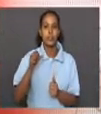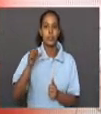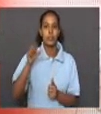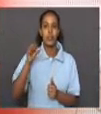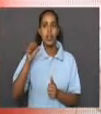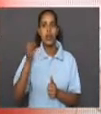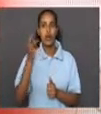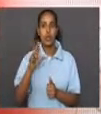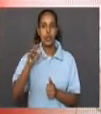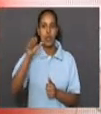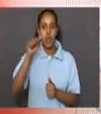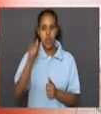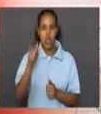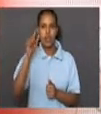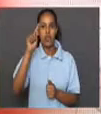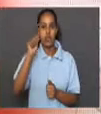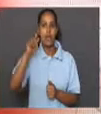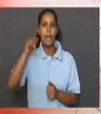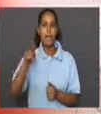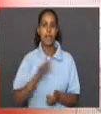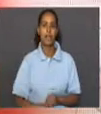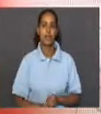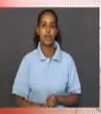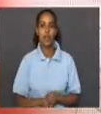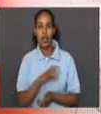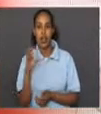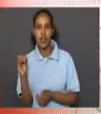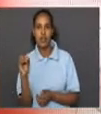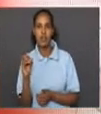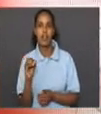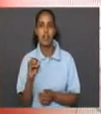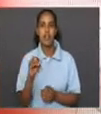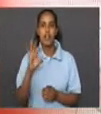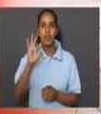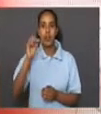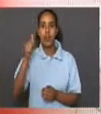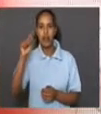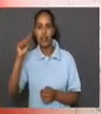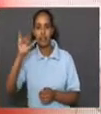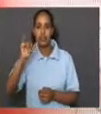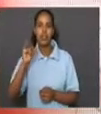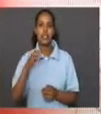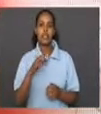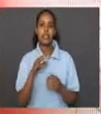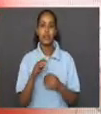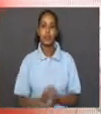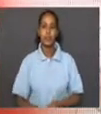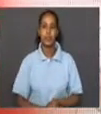triphosphate, or ATP, and fats of cell membranes.